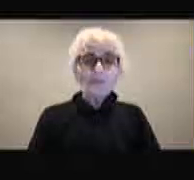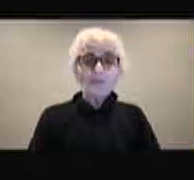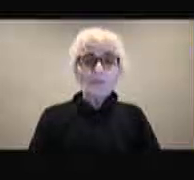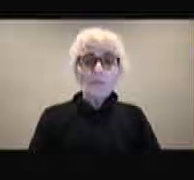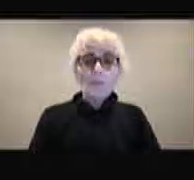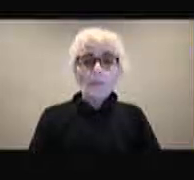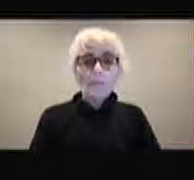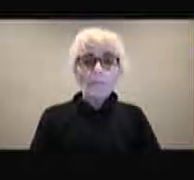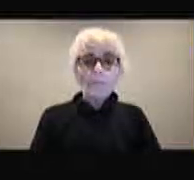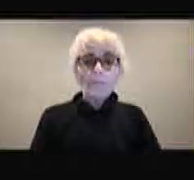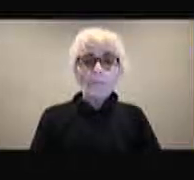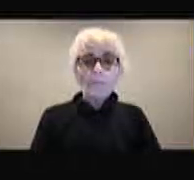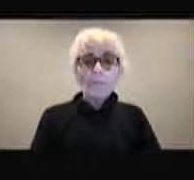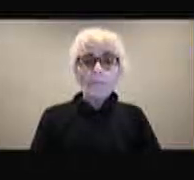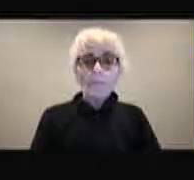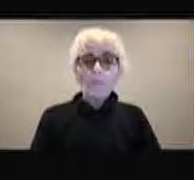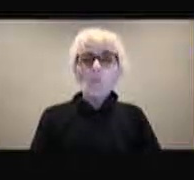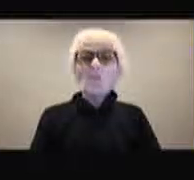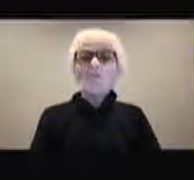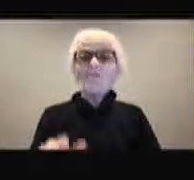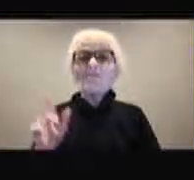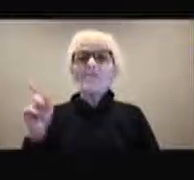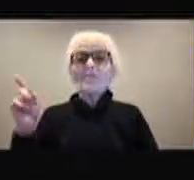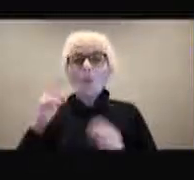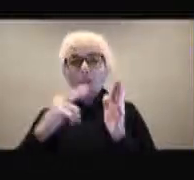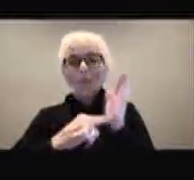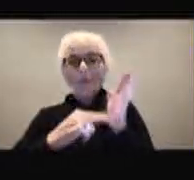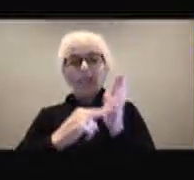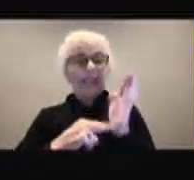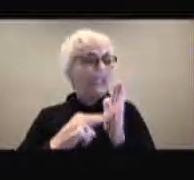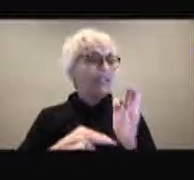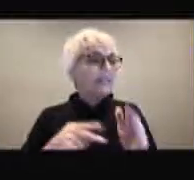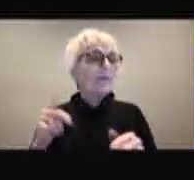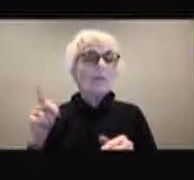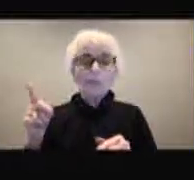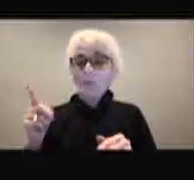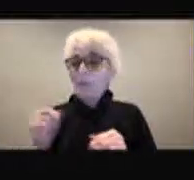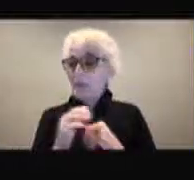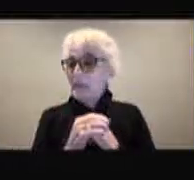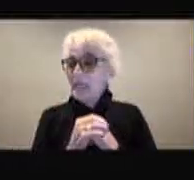you want to? Yeah, I can read in the case. Yeah, okay. Yeah,